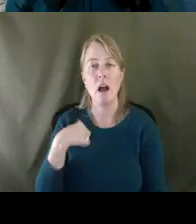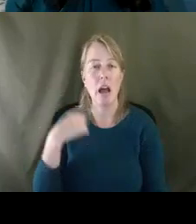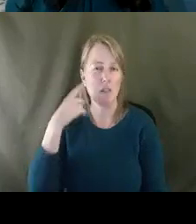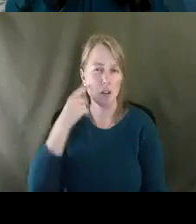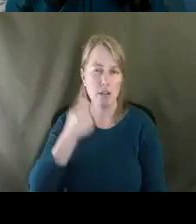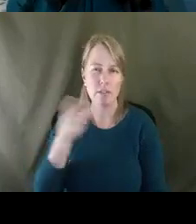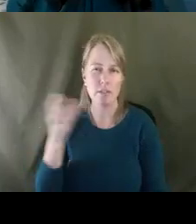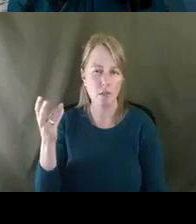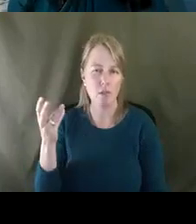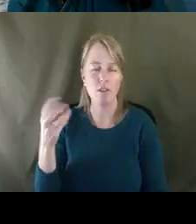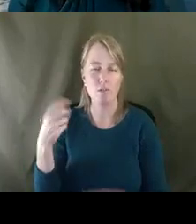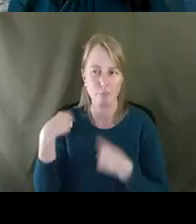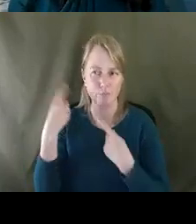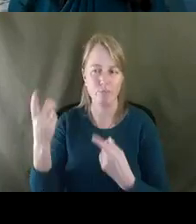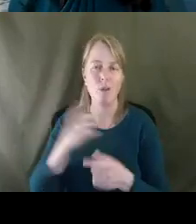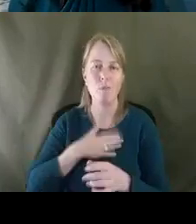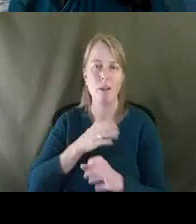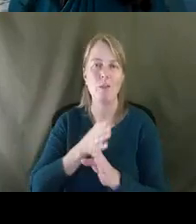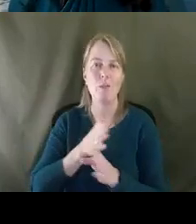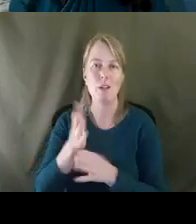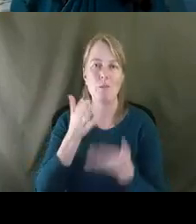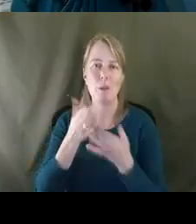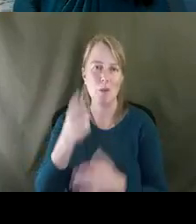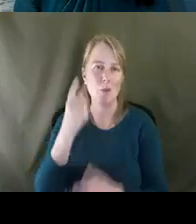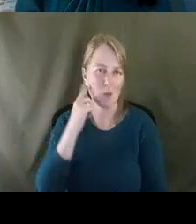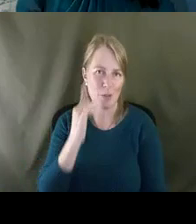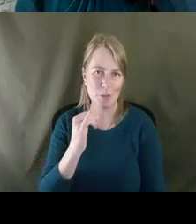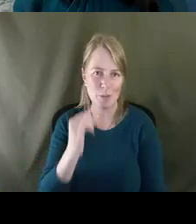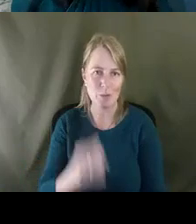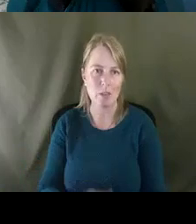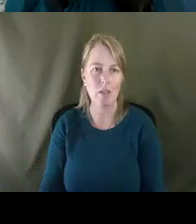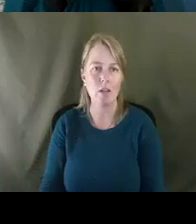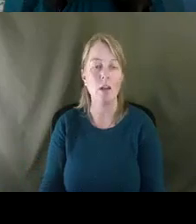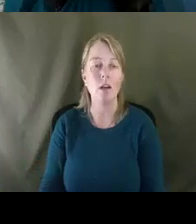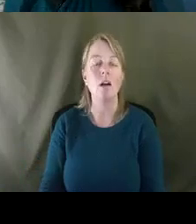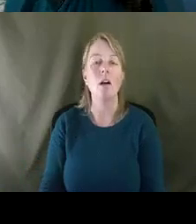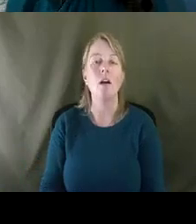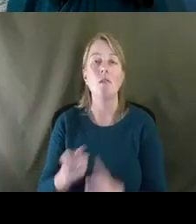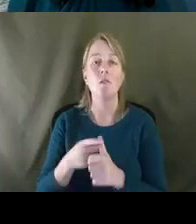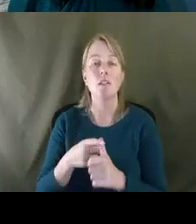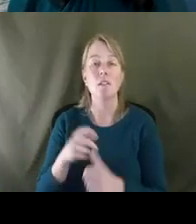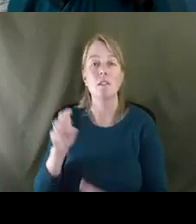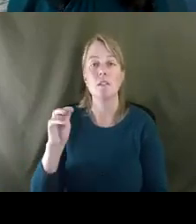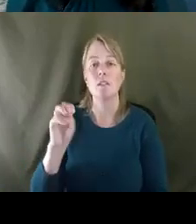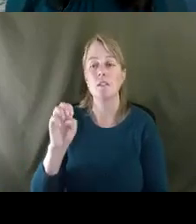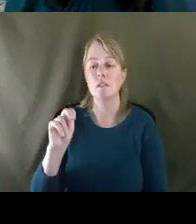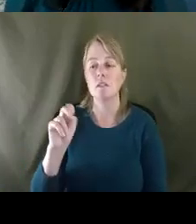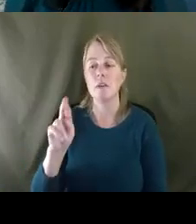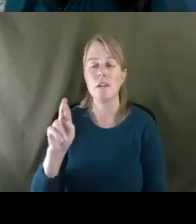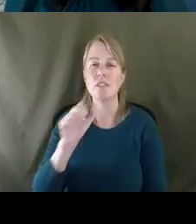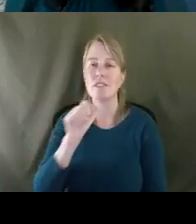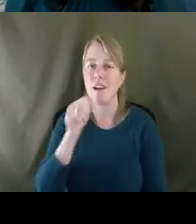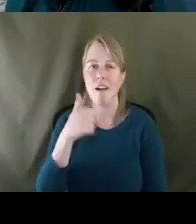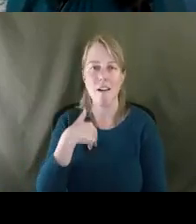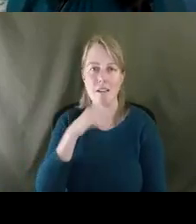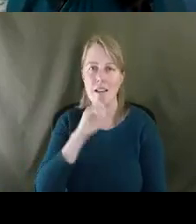of these throughout my career, and I'm sure that you have too. First of all, mentoring has no age